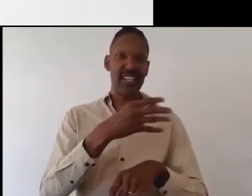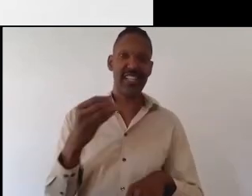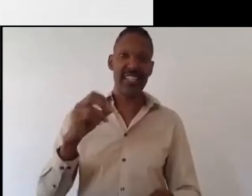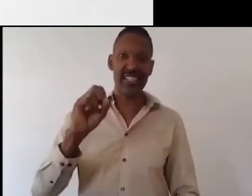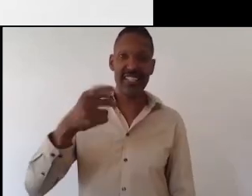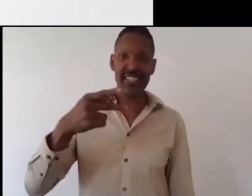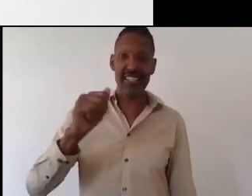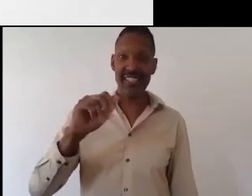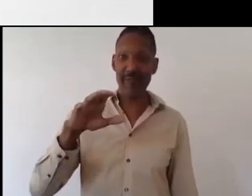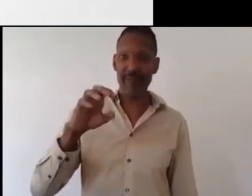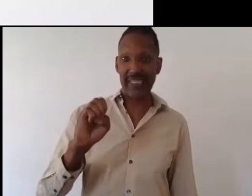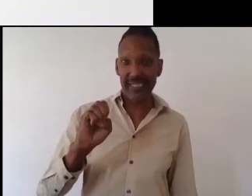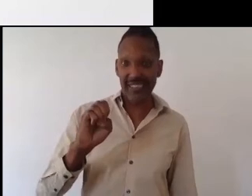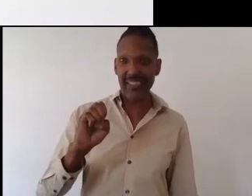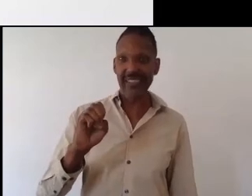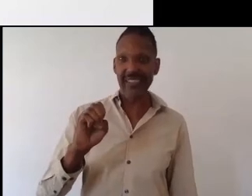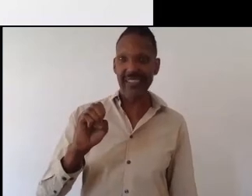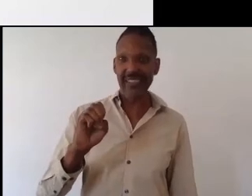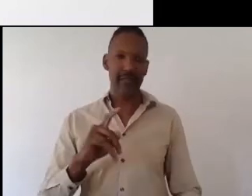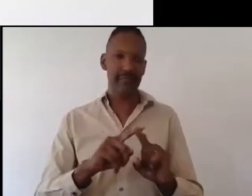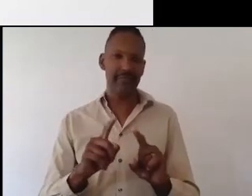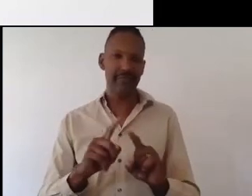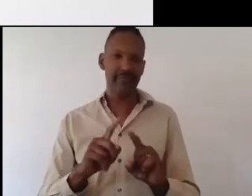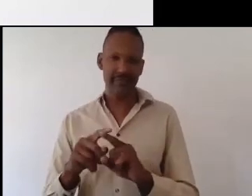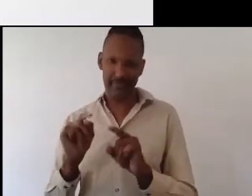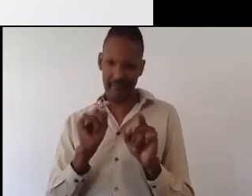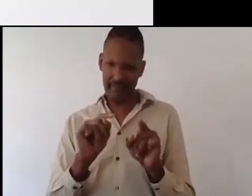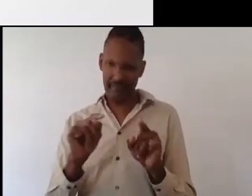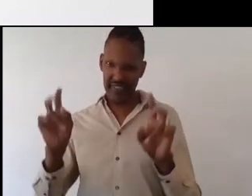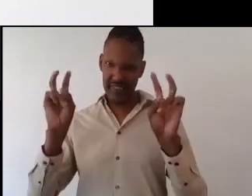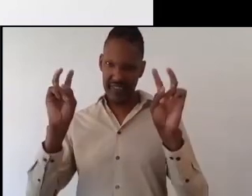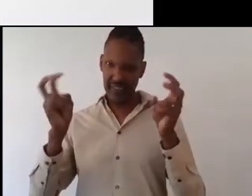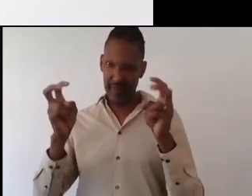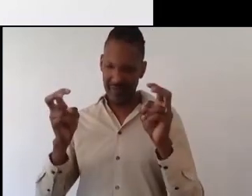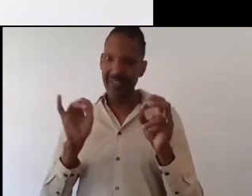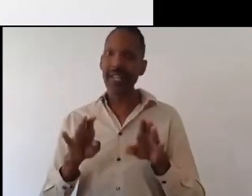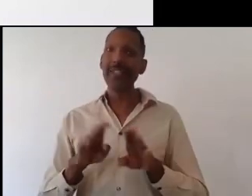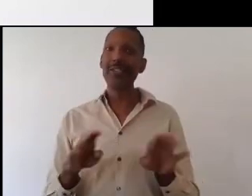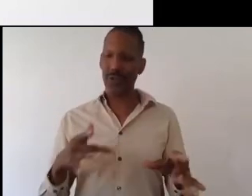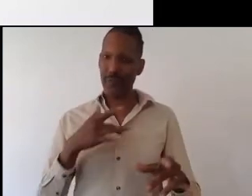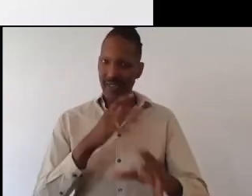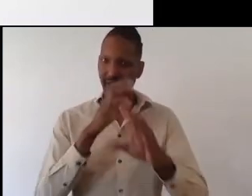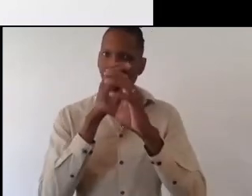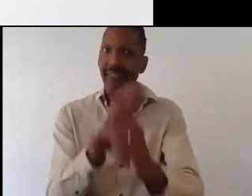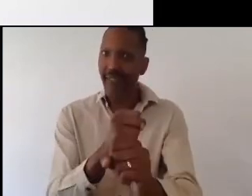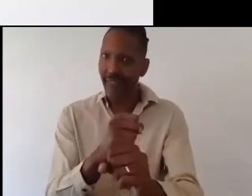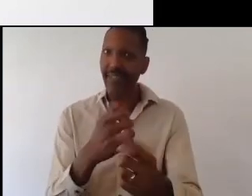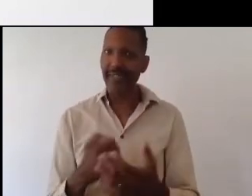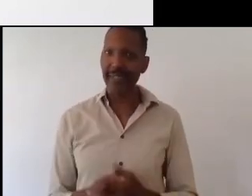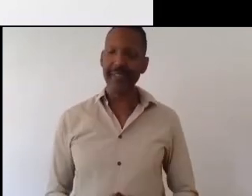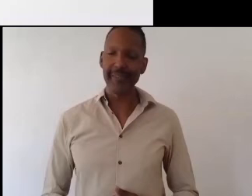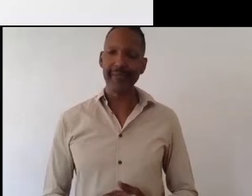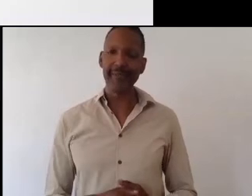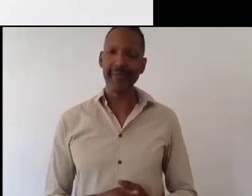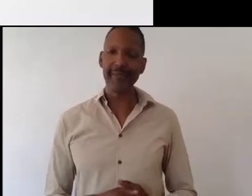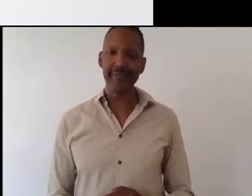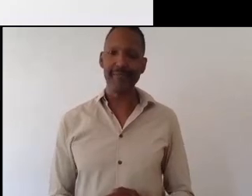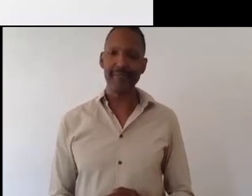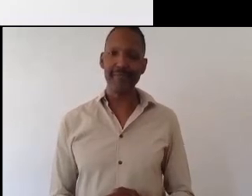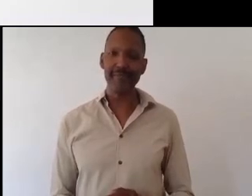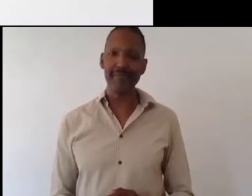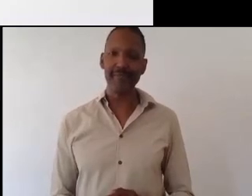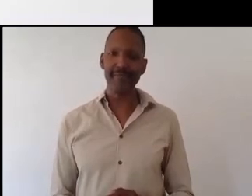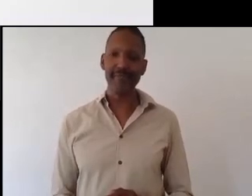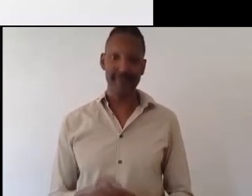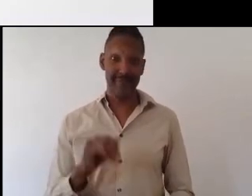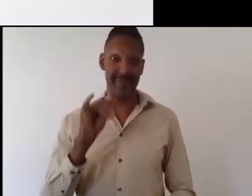small set of these core ideas are now what is the focus of this K-12 framework. These ideas should be learned